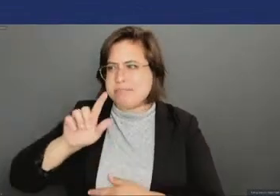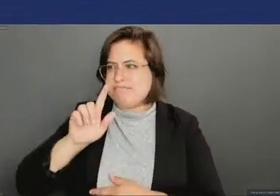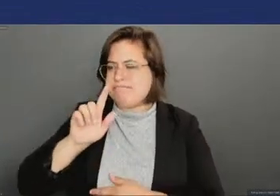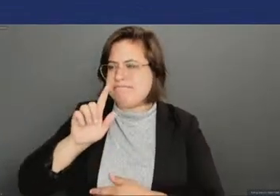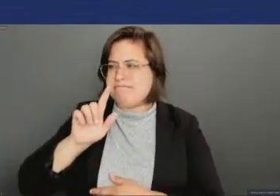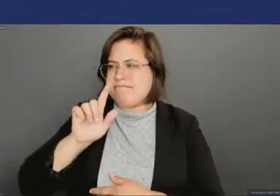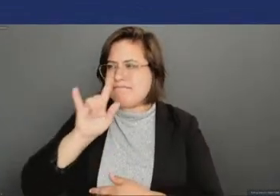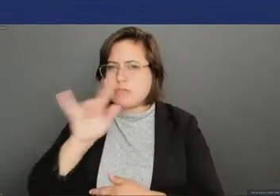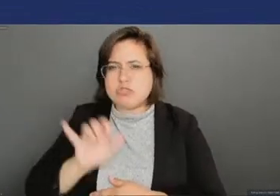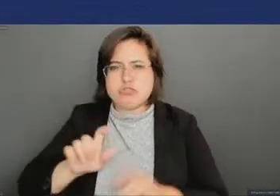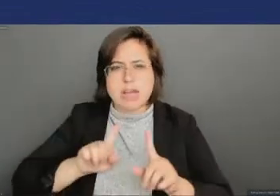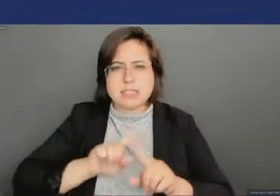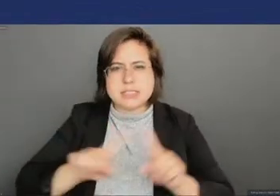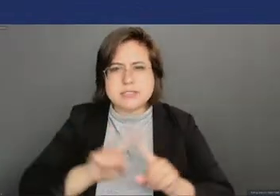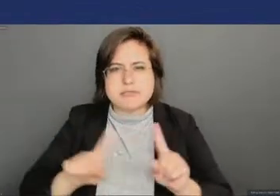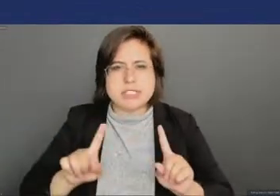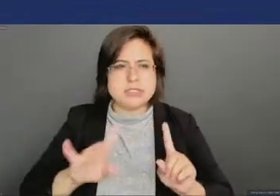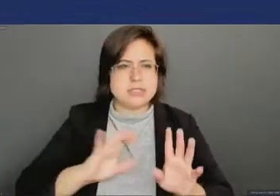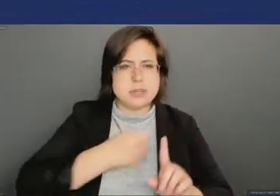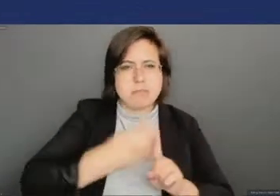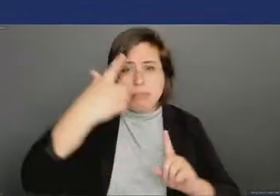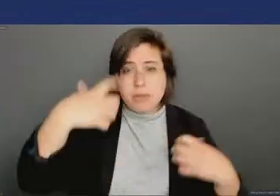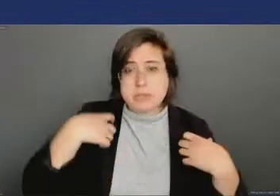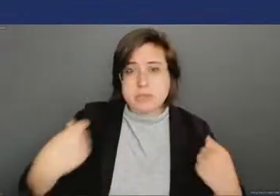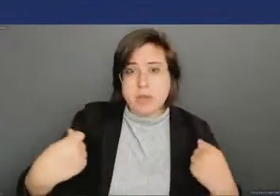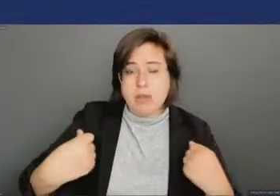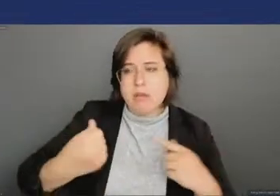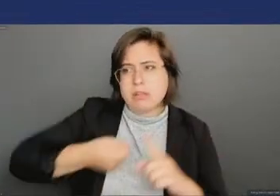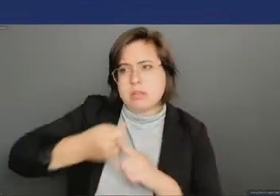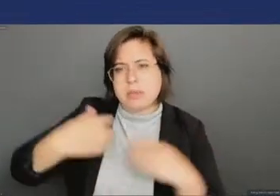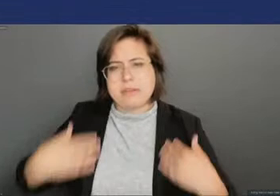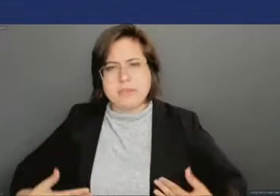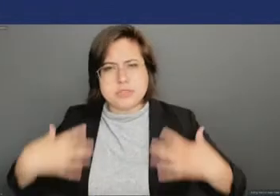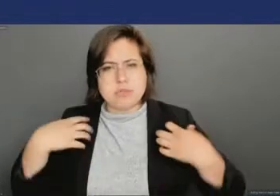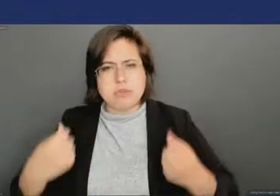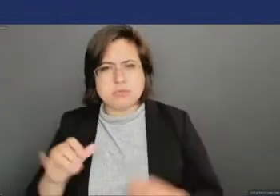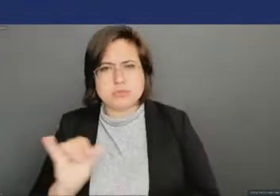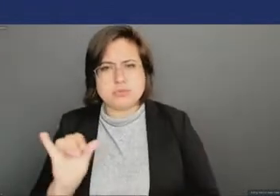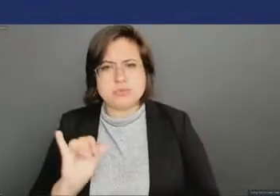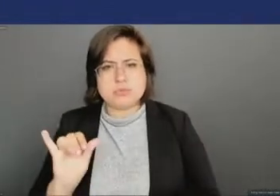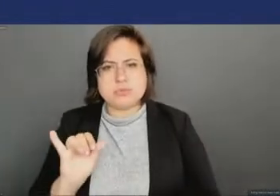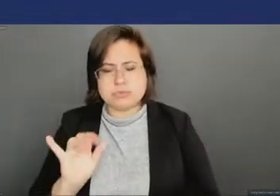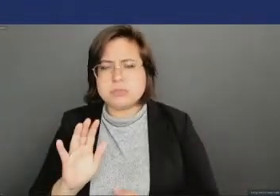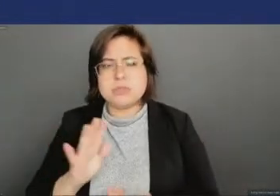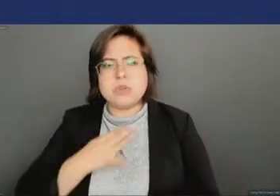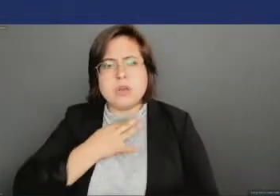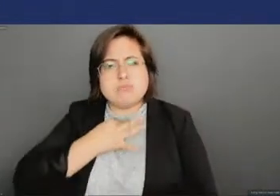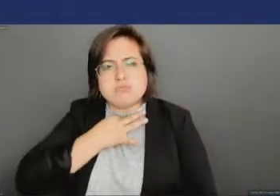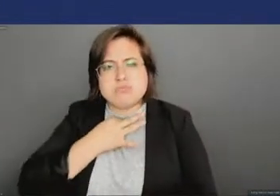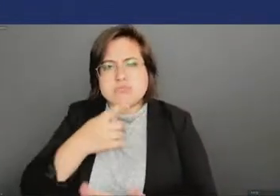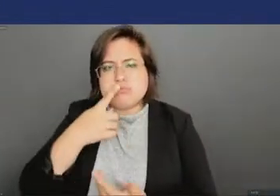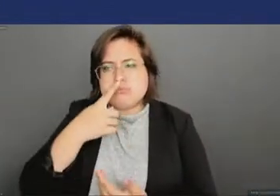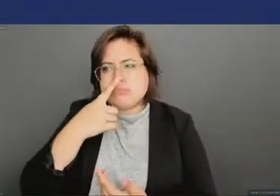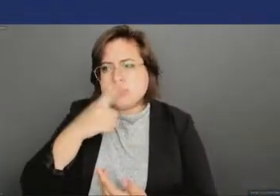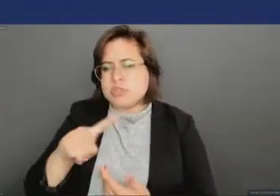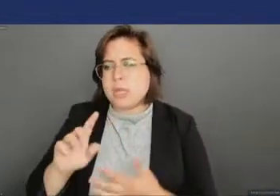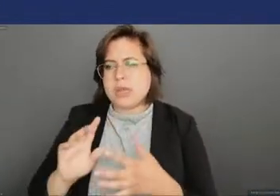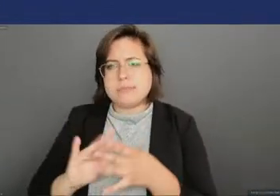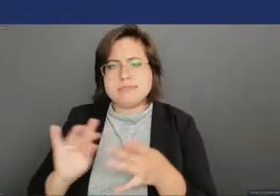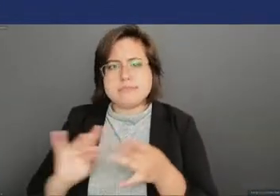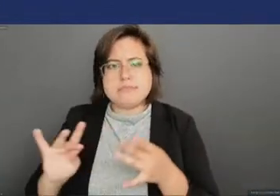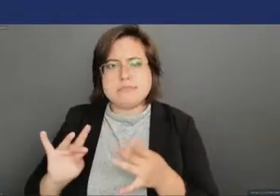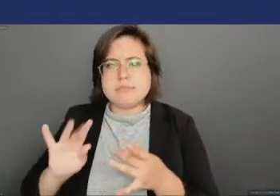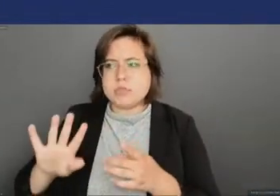in our mental health, but also in our physical health. Can you talk about how you